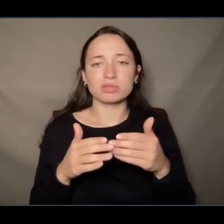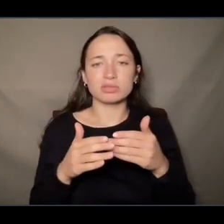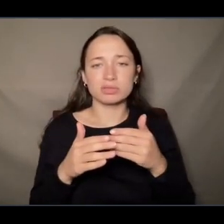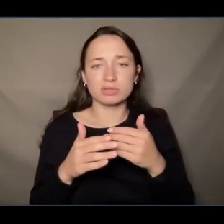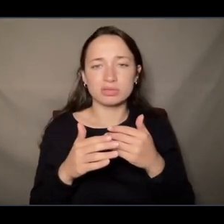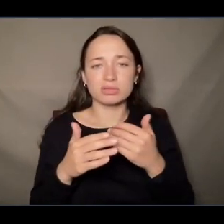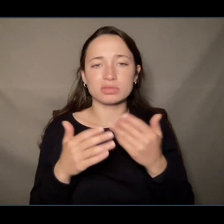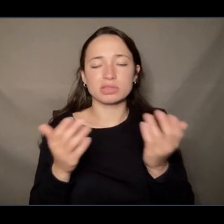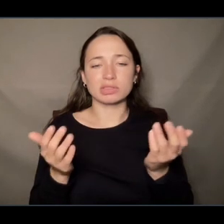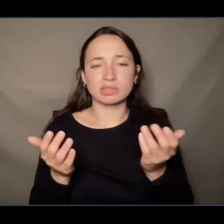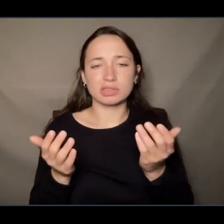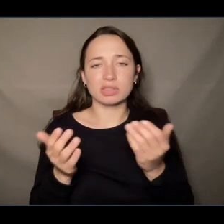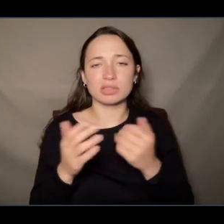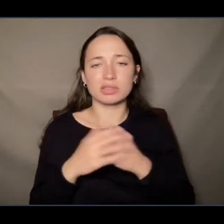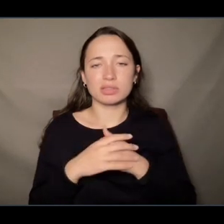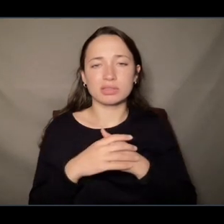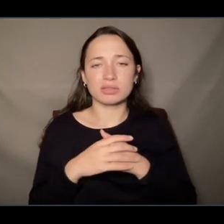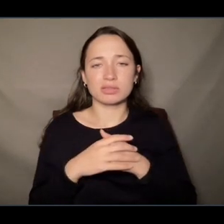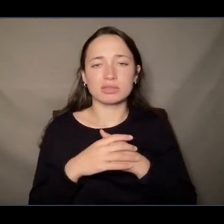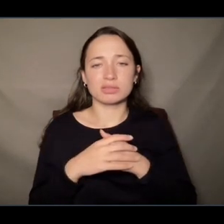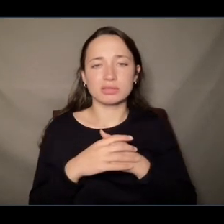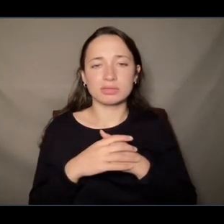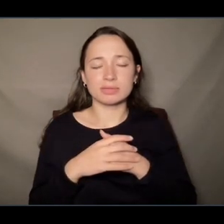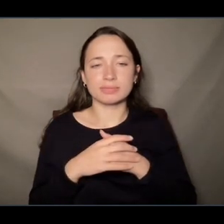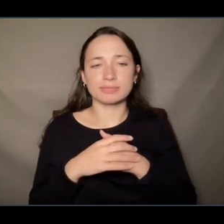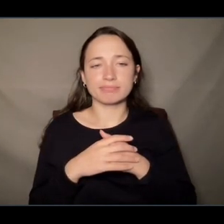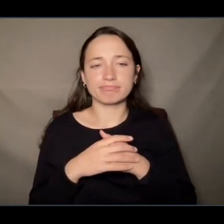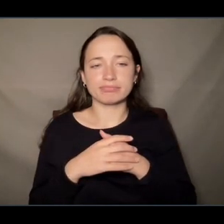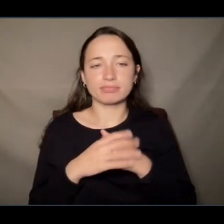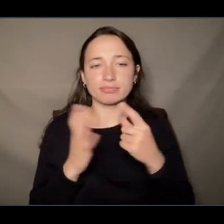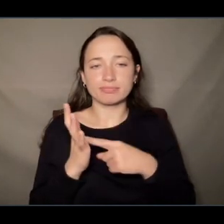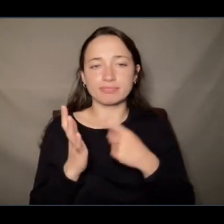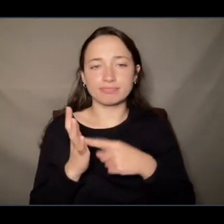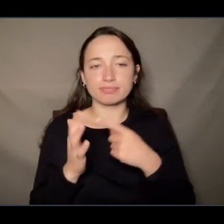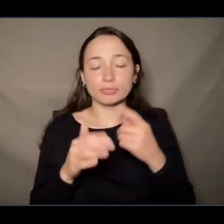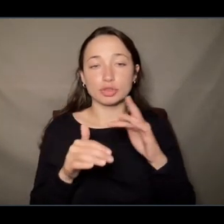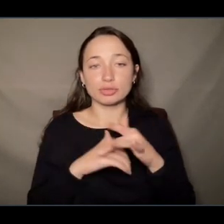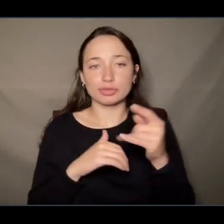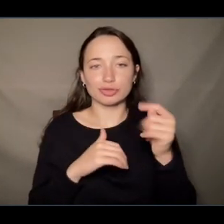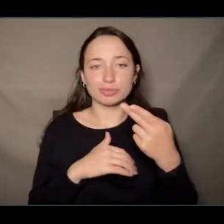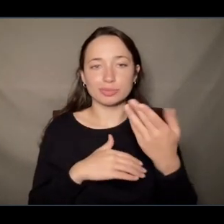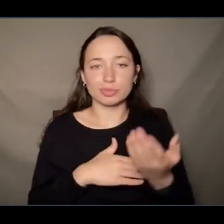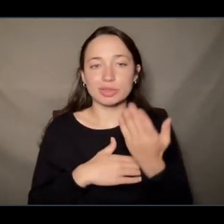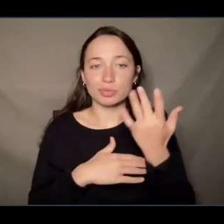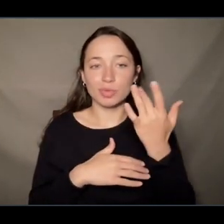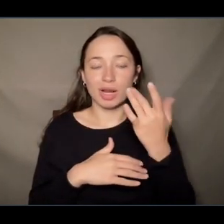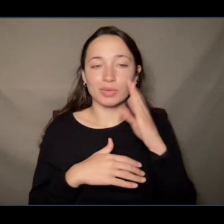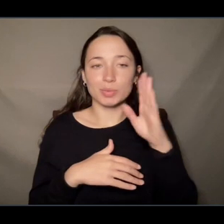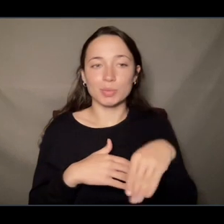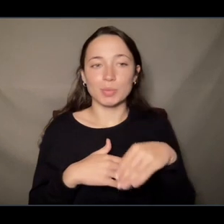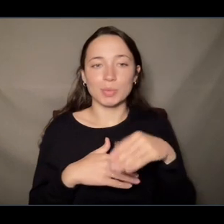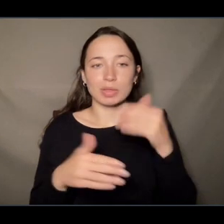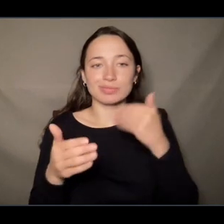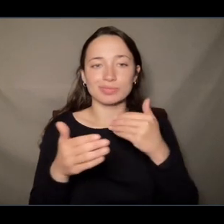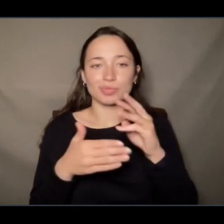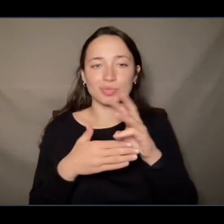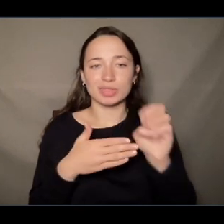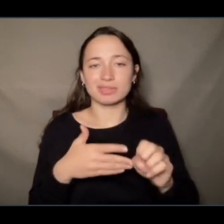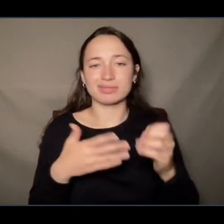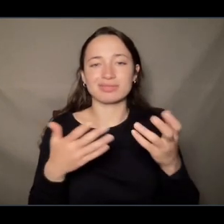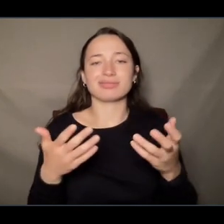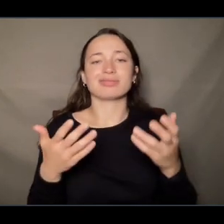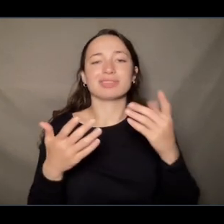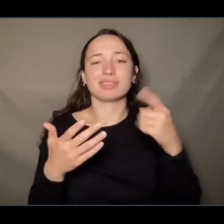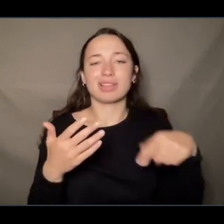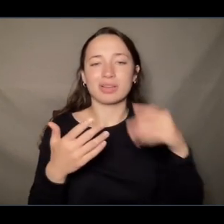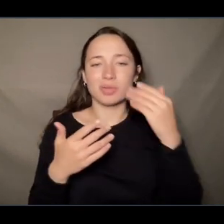aggressive, and unable to focus, sometimes as early as Thursday morning, because they know that weekend